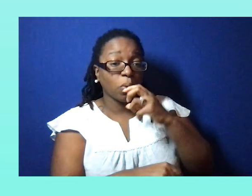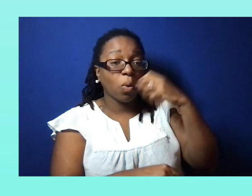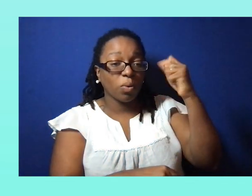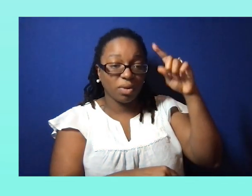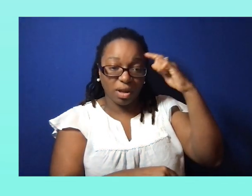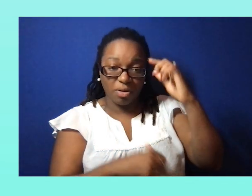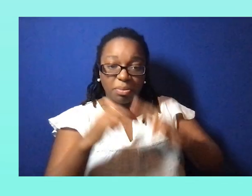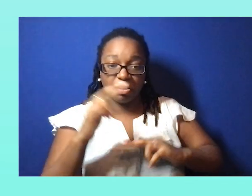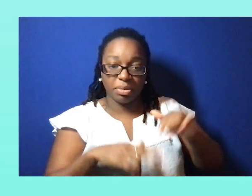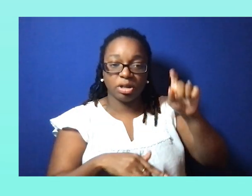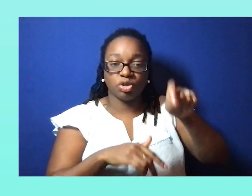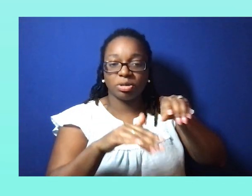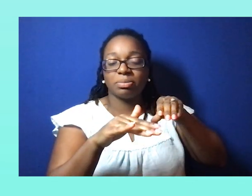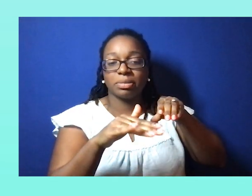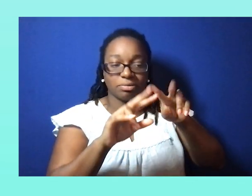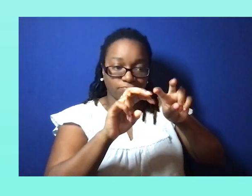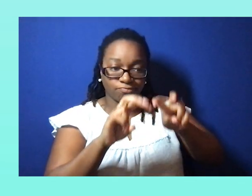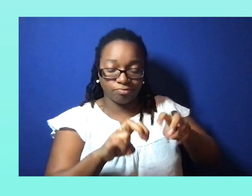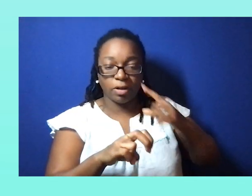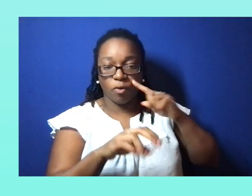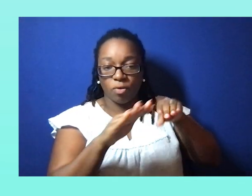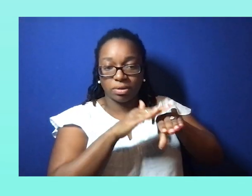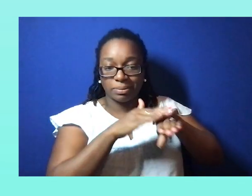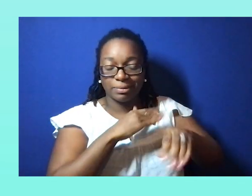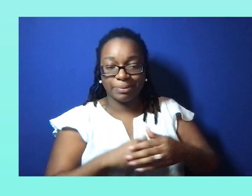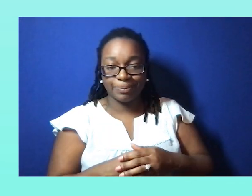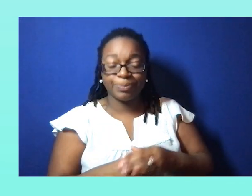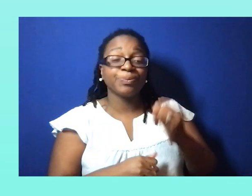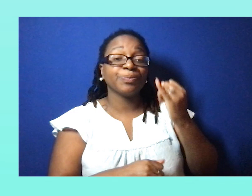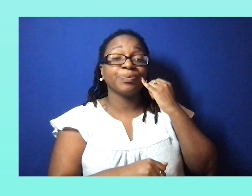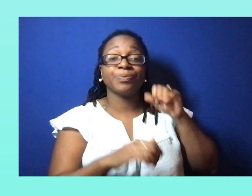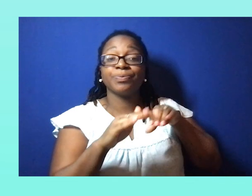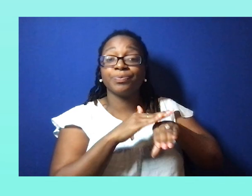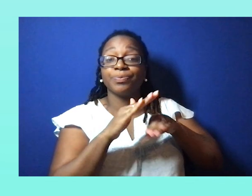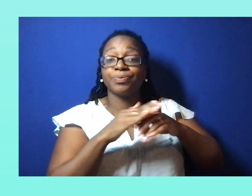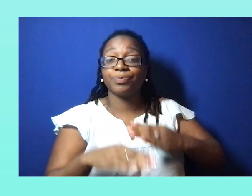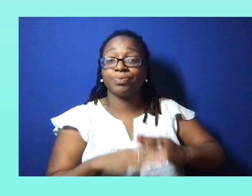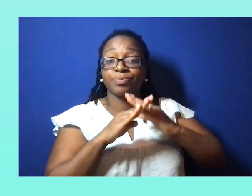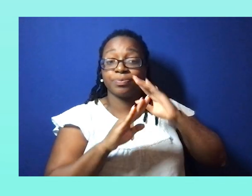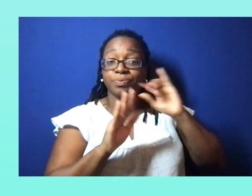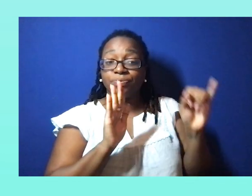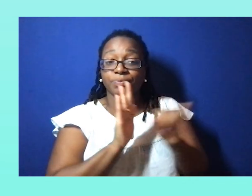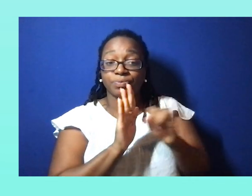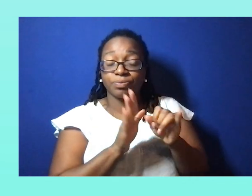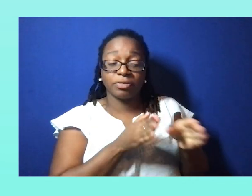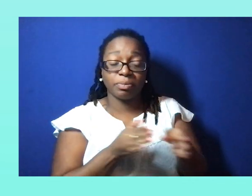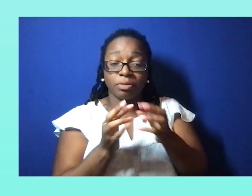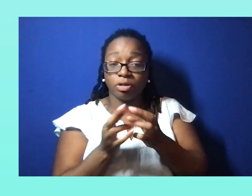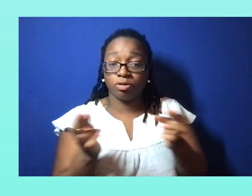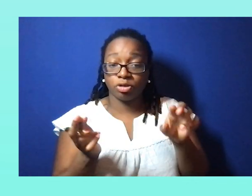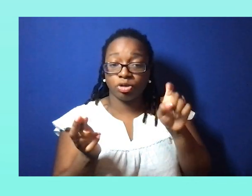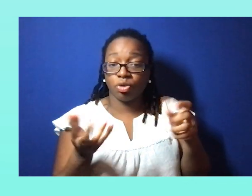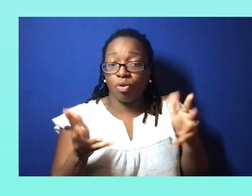use, older government buildings should be assessed in advance. If accessibility barriers are identified, plans